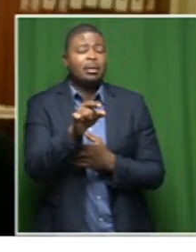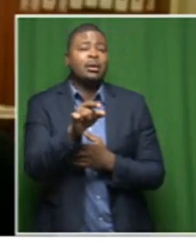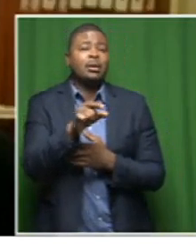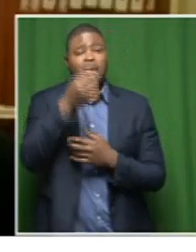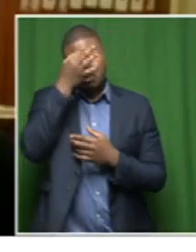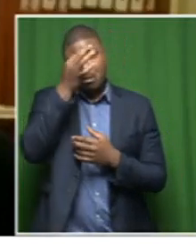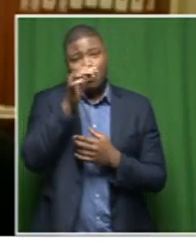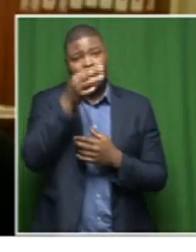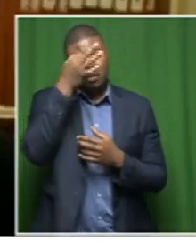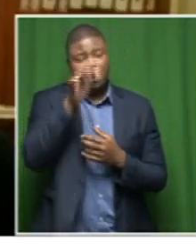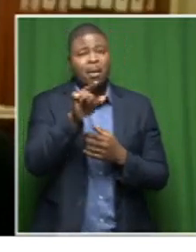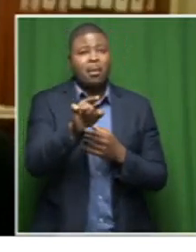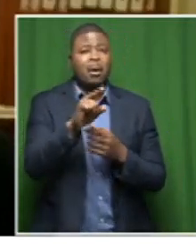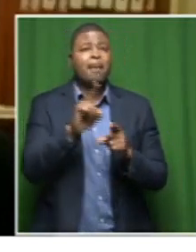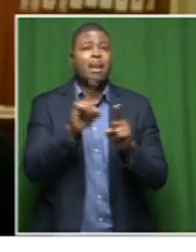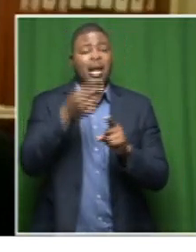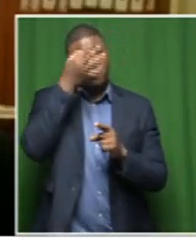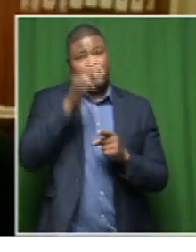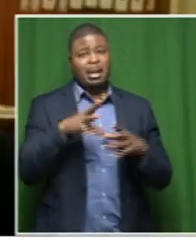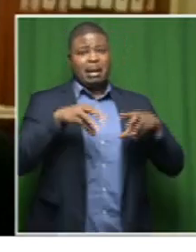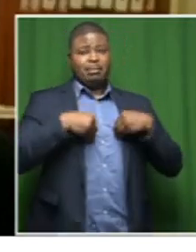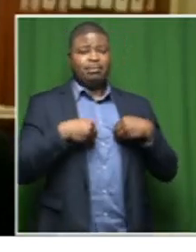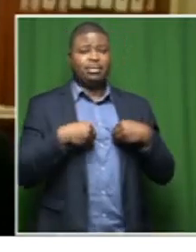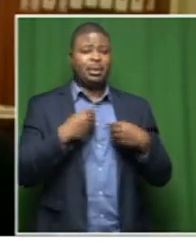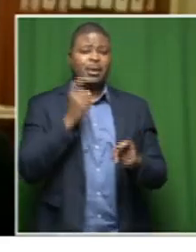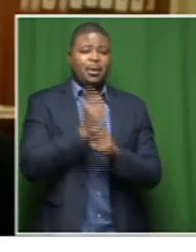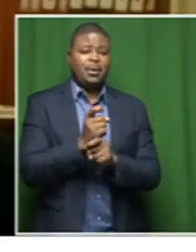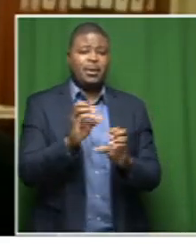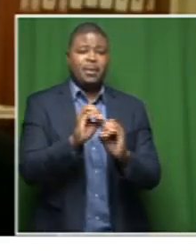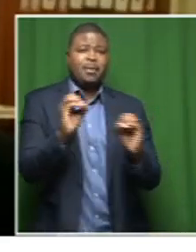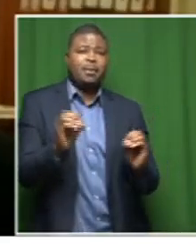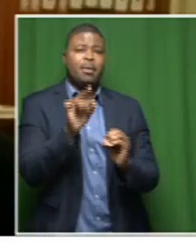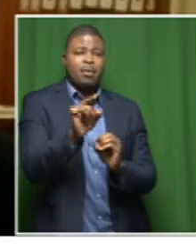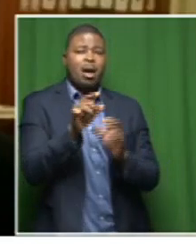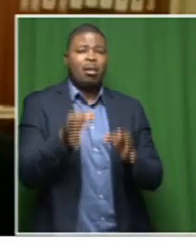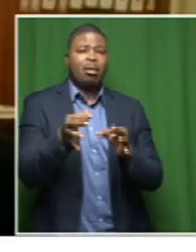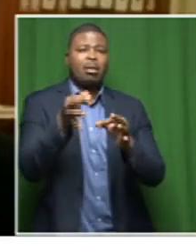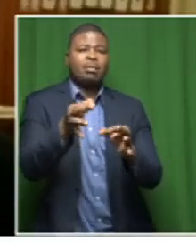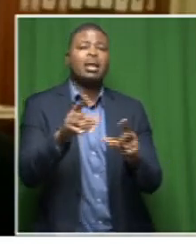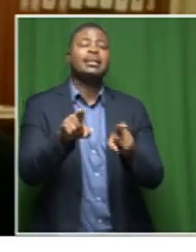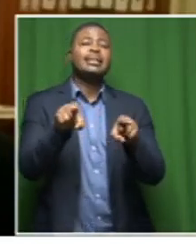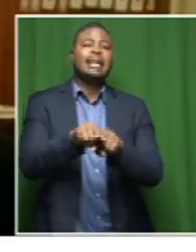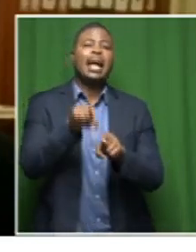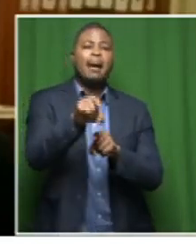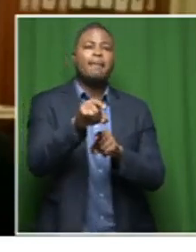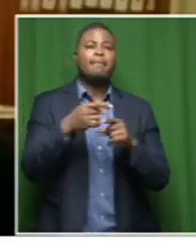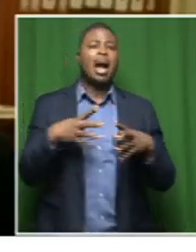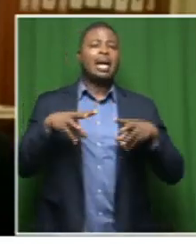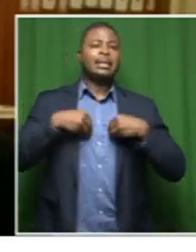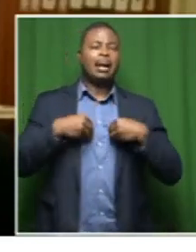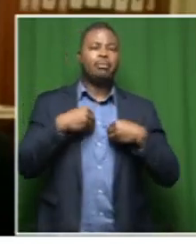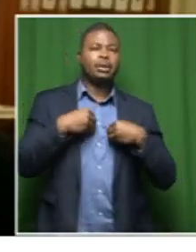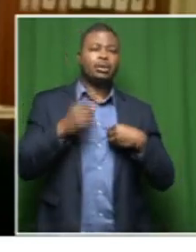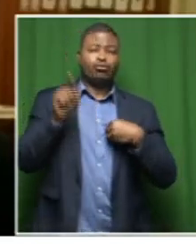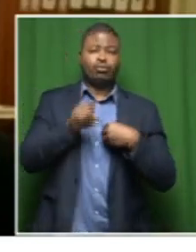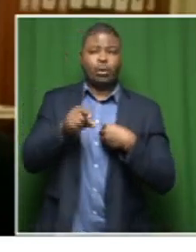line of refusing to admit that Marikana was a massacre and refusing to accept any wrongdoing on the